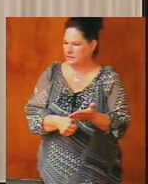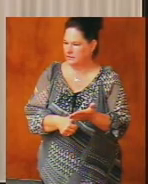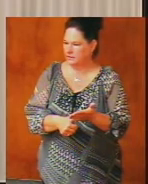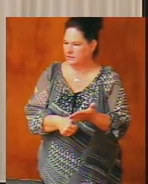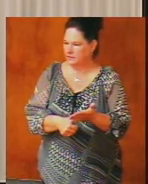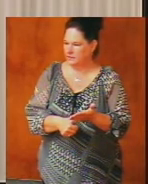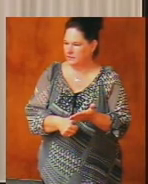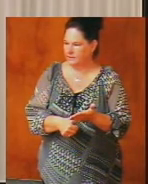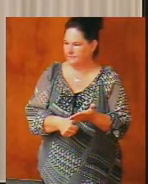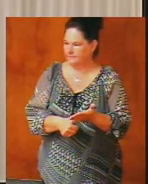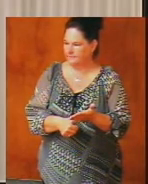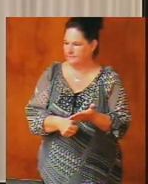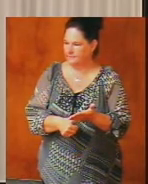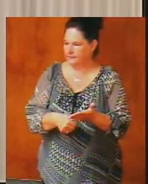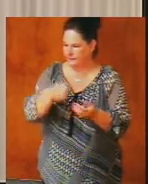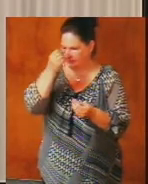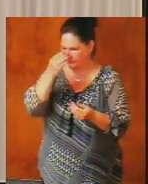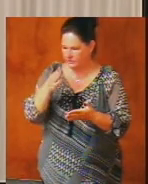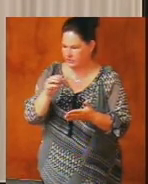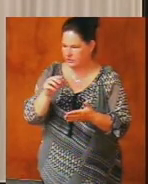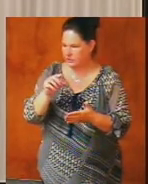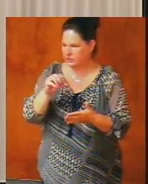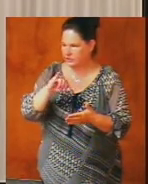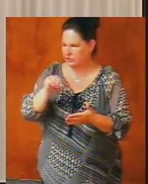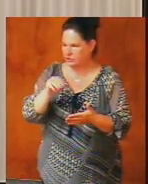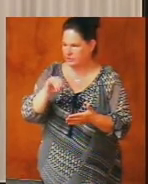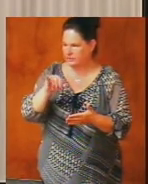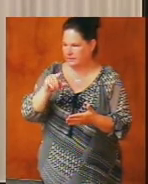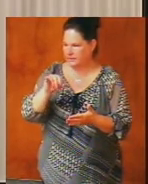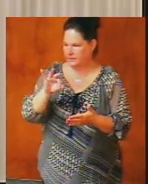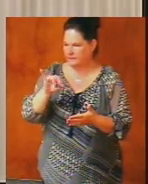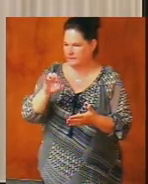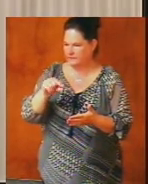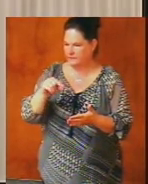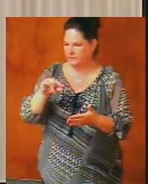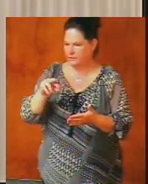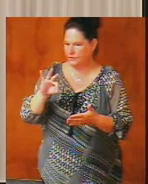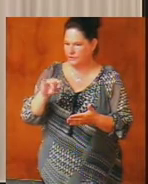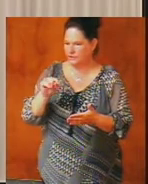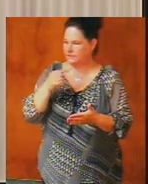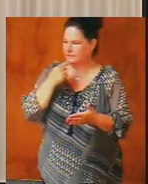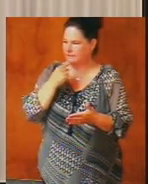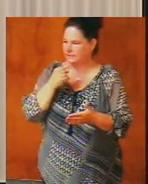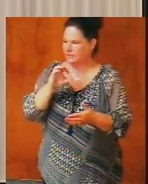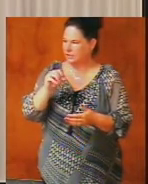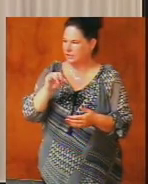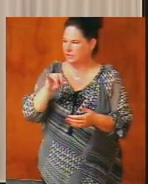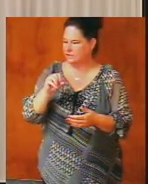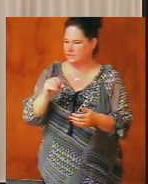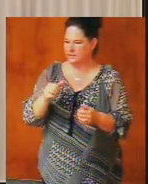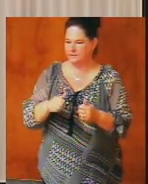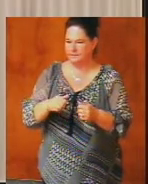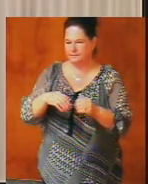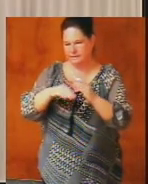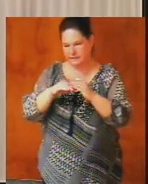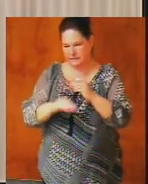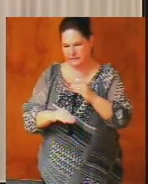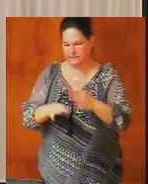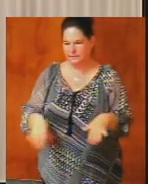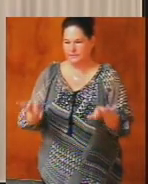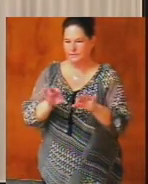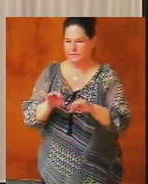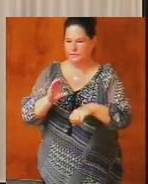In his commentary on this book, J.B. Lightfoot says, "Without doubt, Colossae was the least important church to which